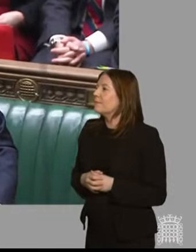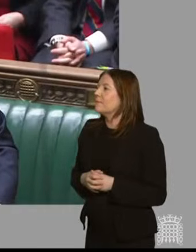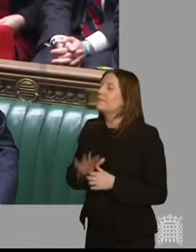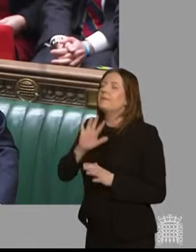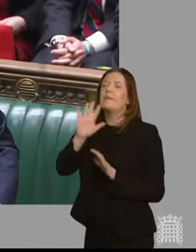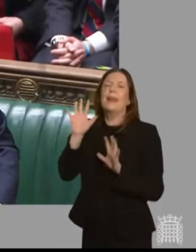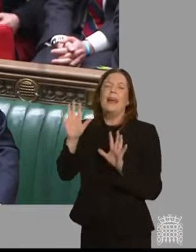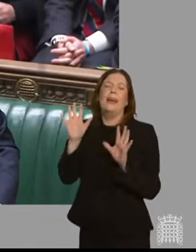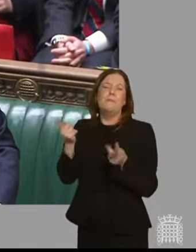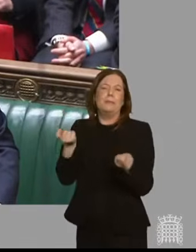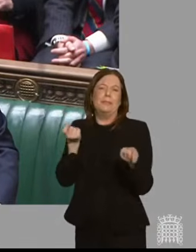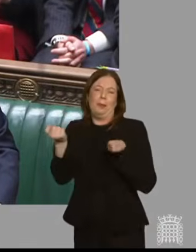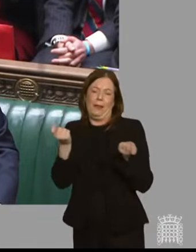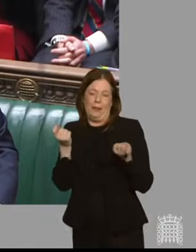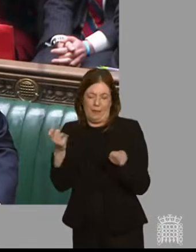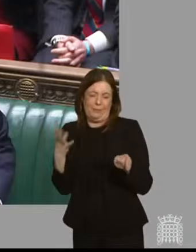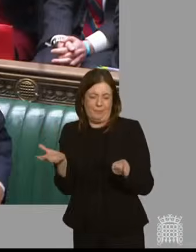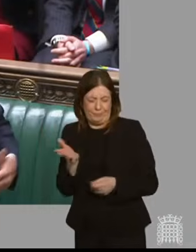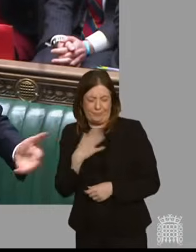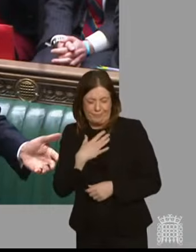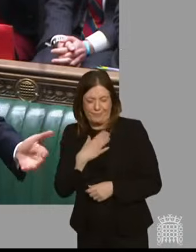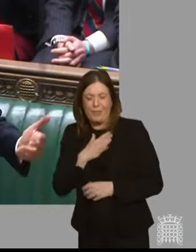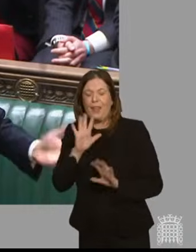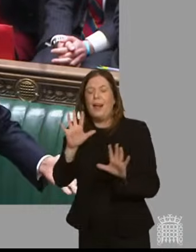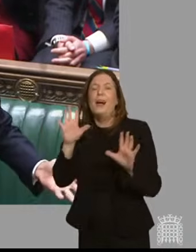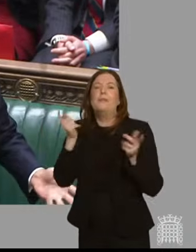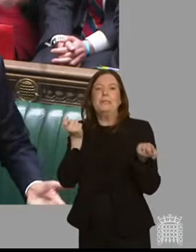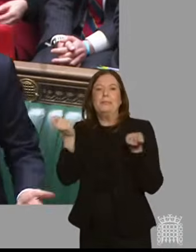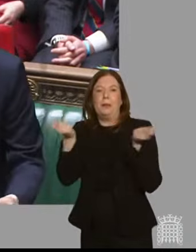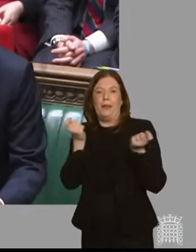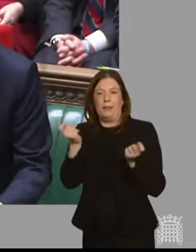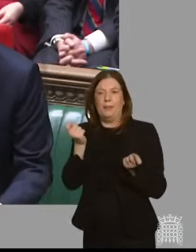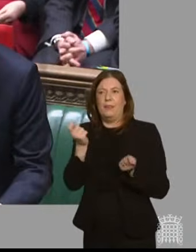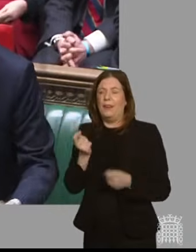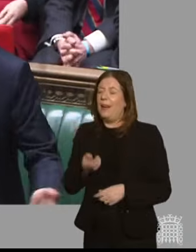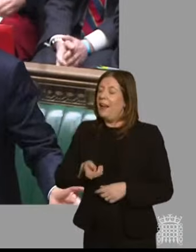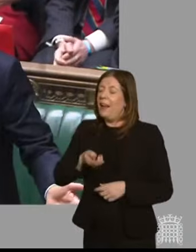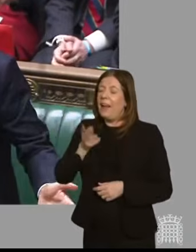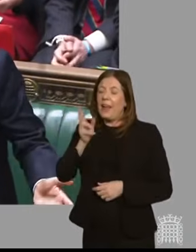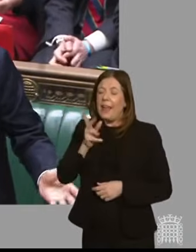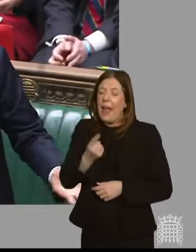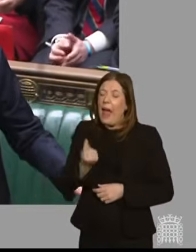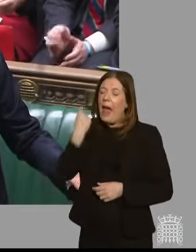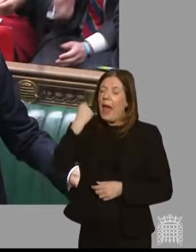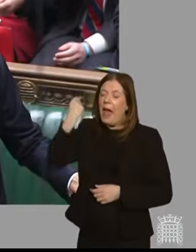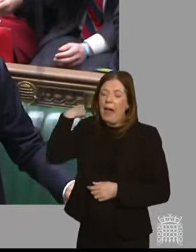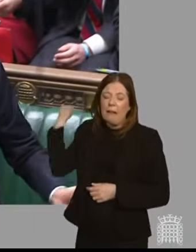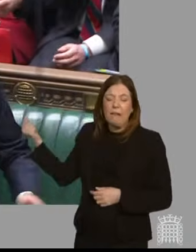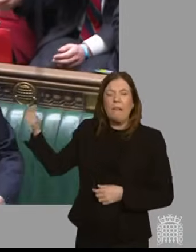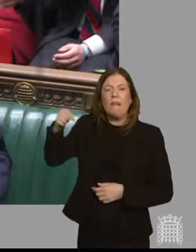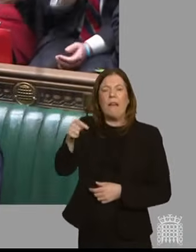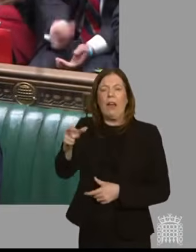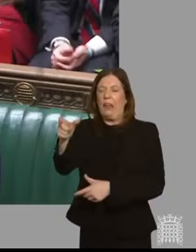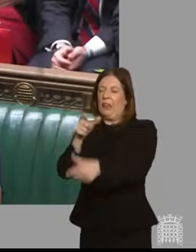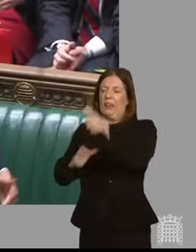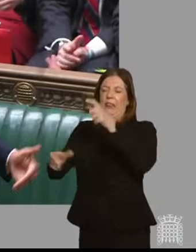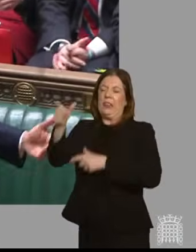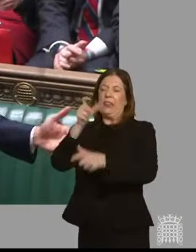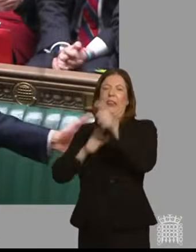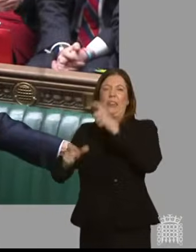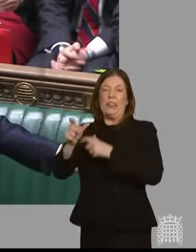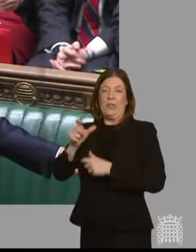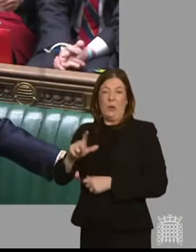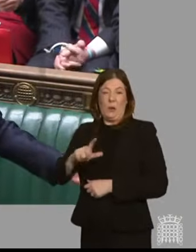Speaker, another week where the honourable member is just sniping from the sidelines because he has absolutely nothing that he can say what we